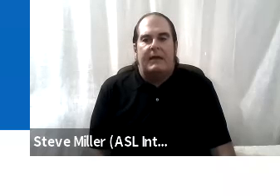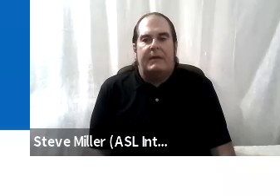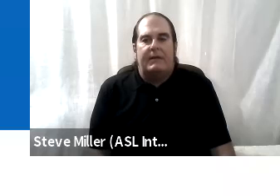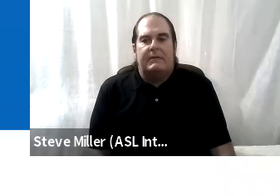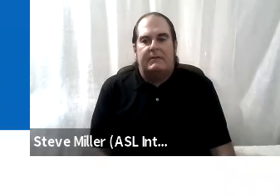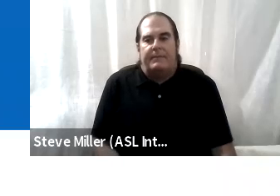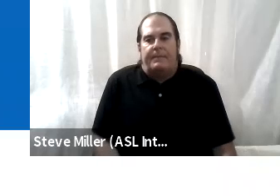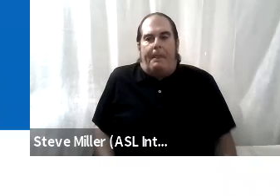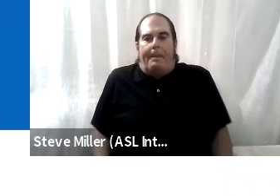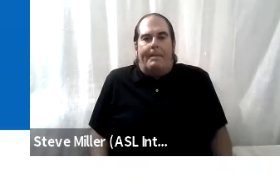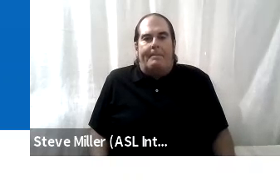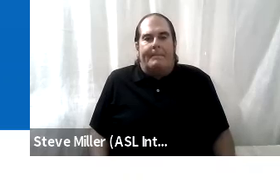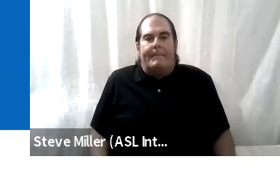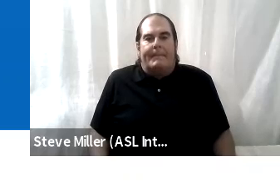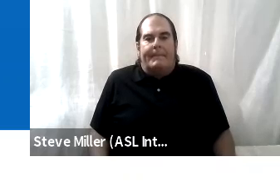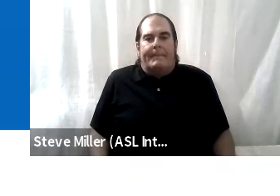Next slide, please.